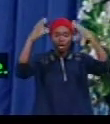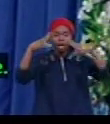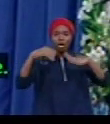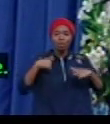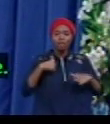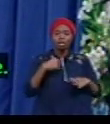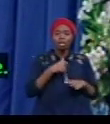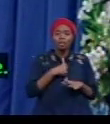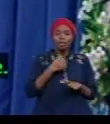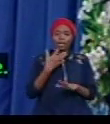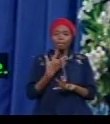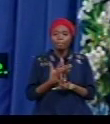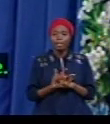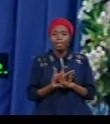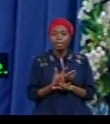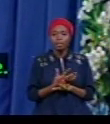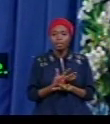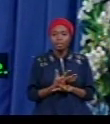shout with